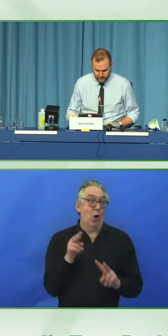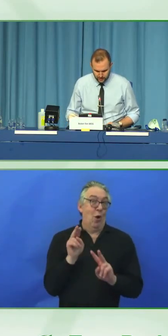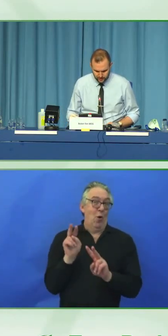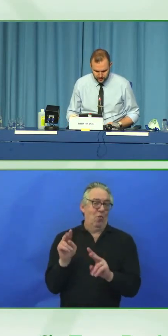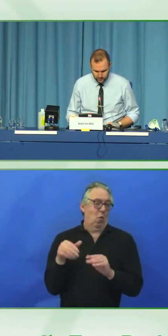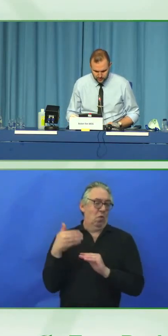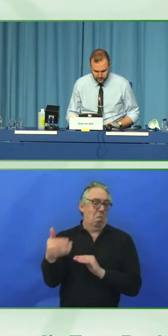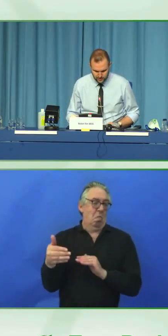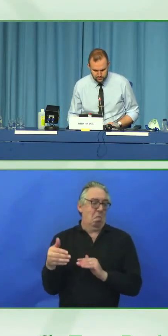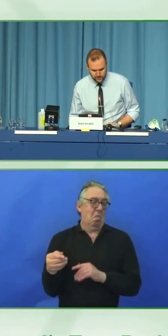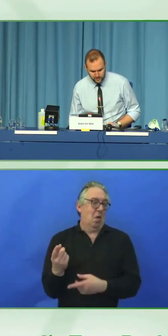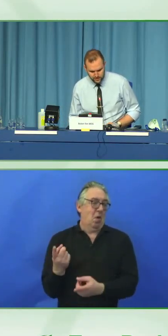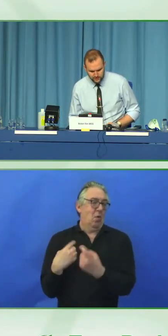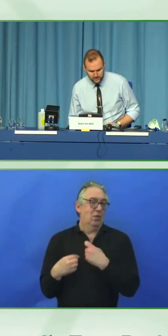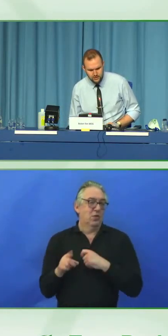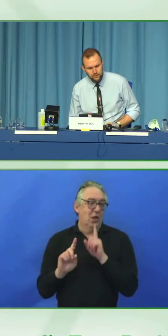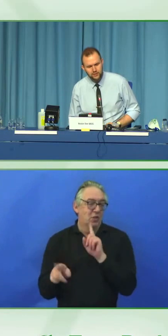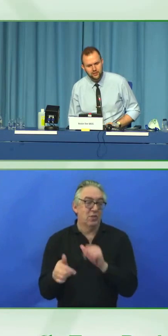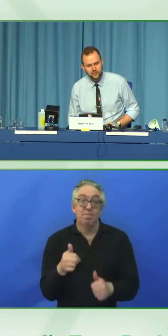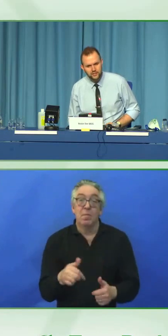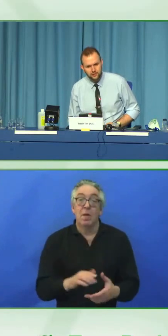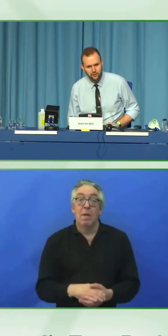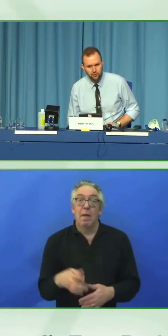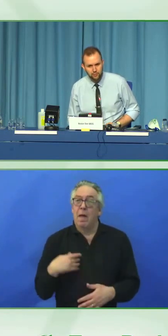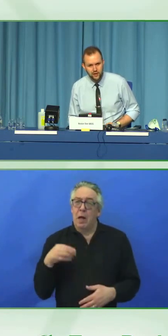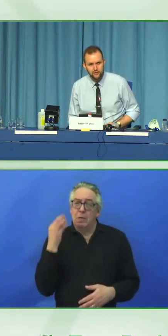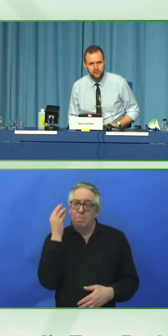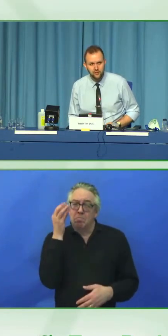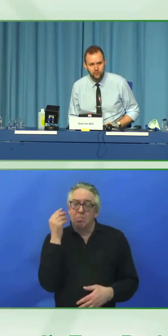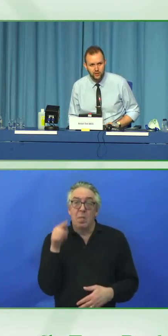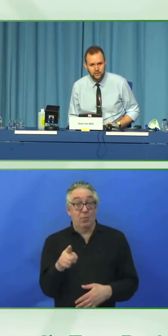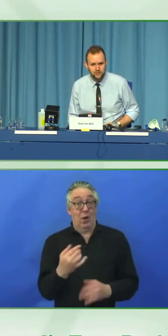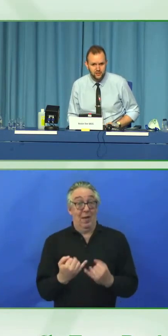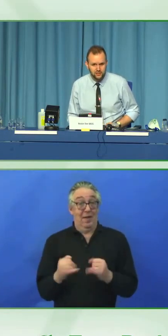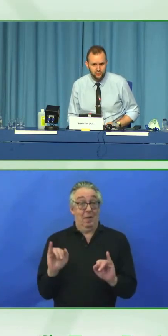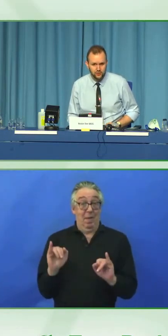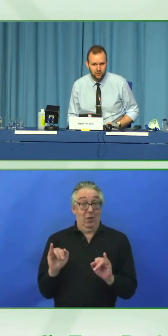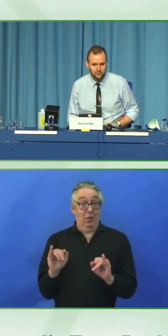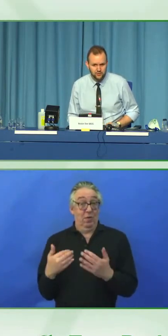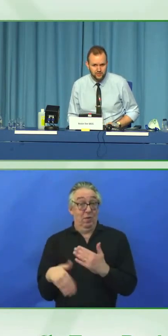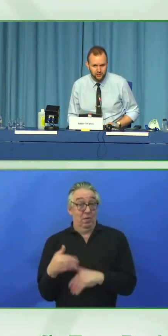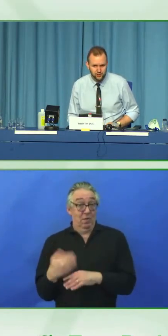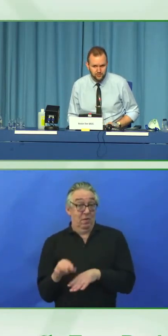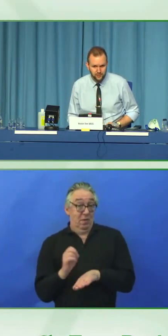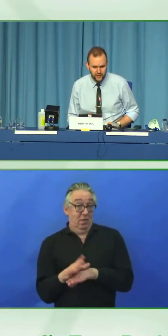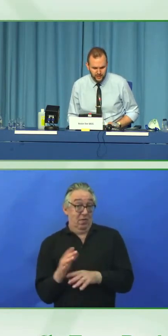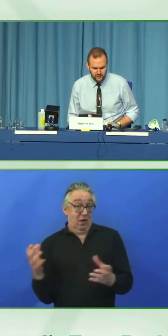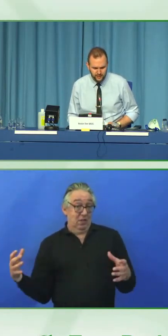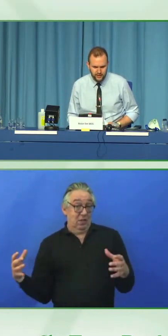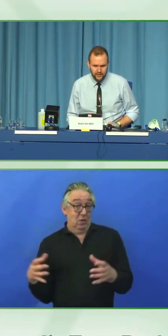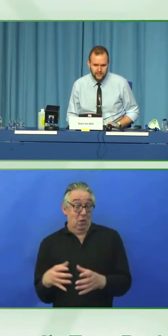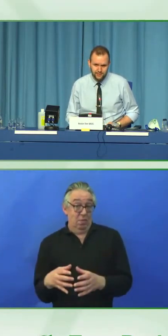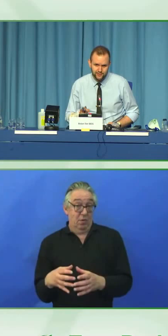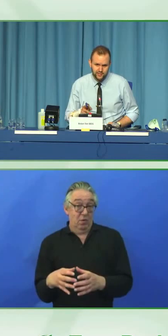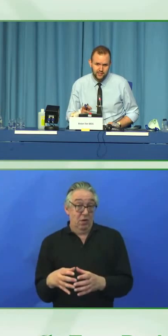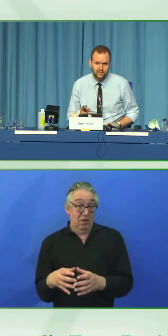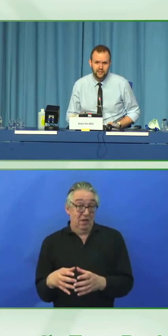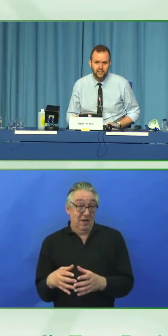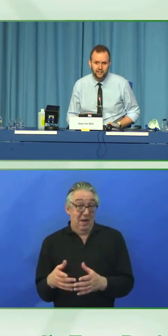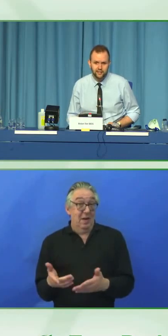know, I was thinking with the Independent Disability Advisory Group, everything really starts with a conversation, and